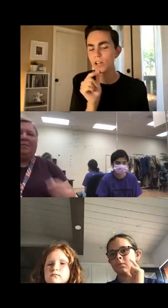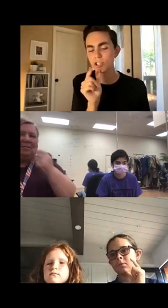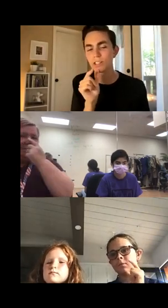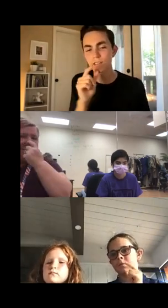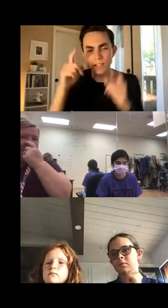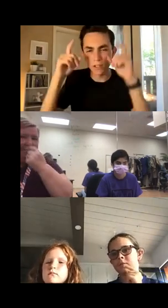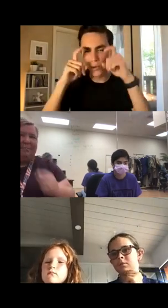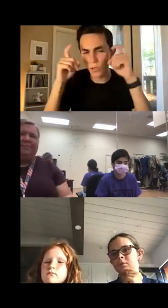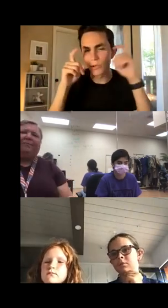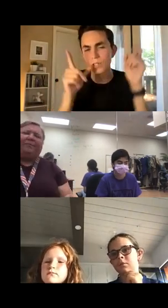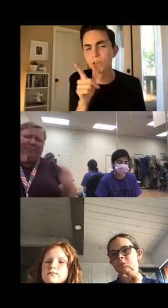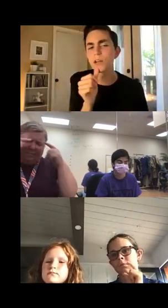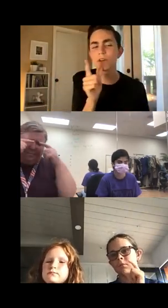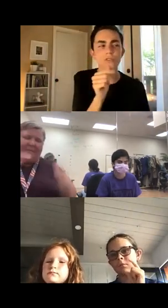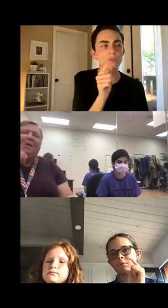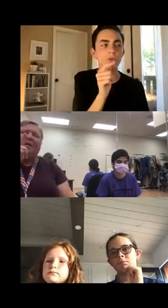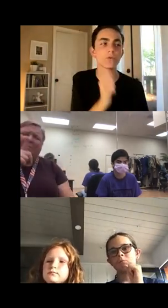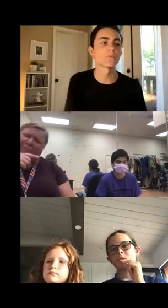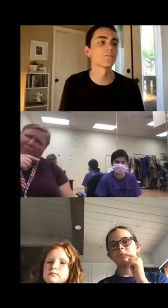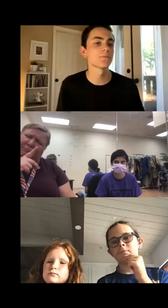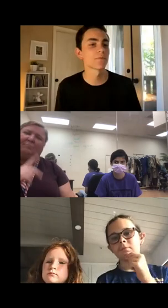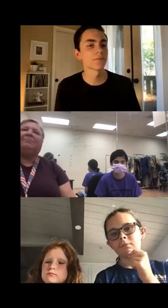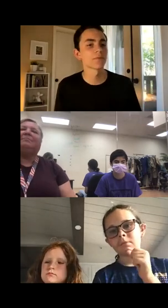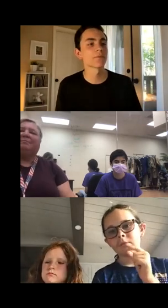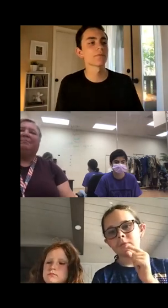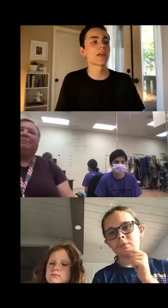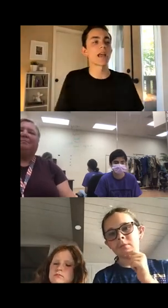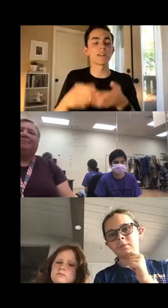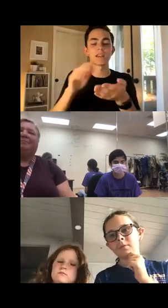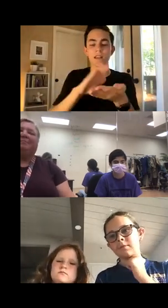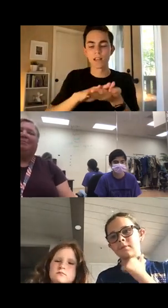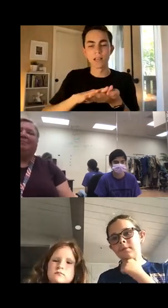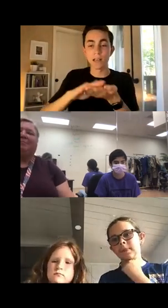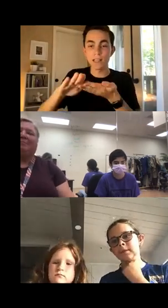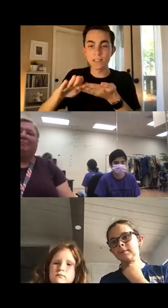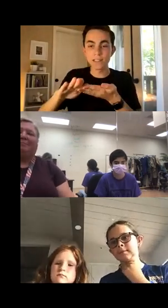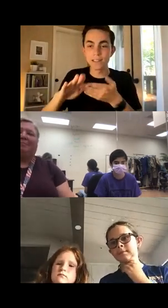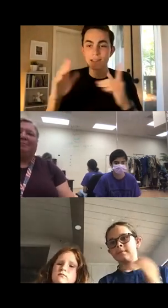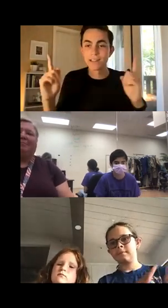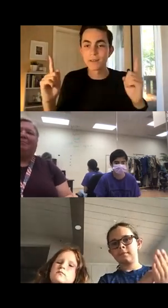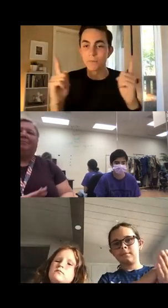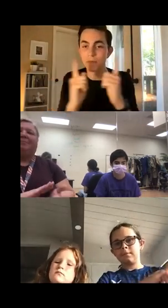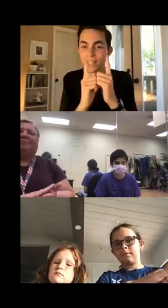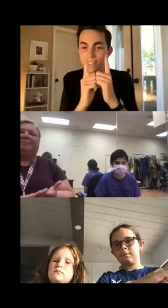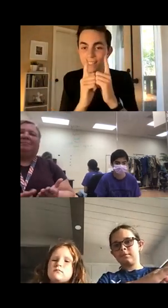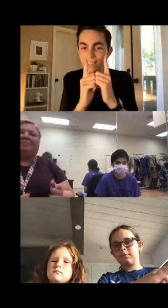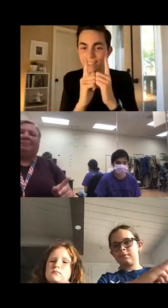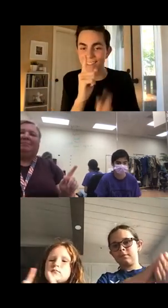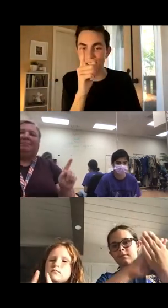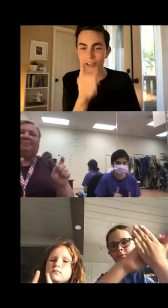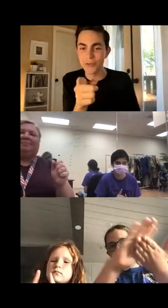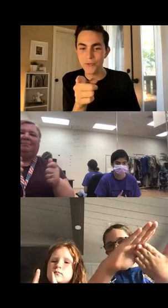and a question, that's another one where we lower the eyebrows. Who. And then nice